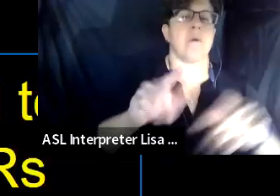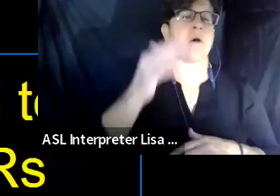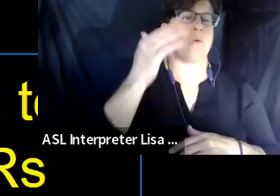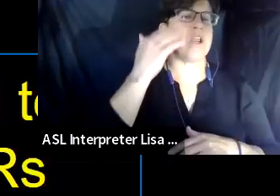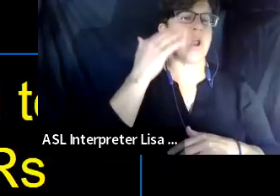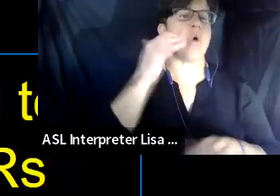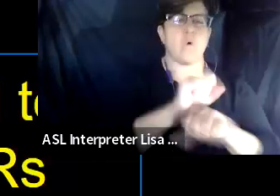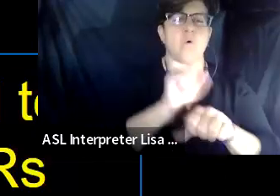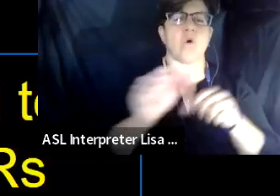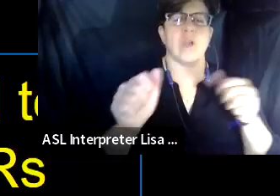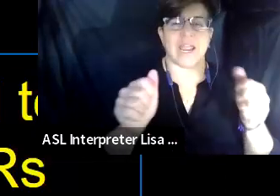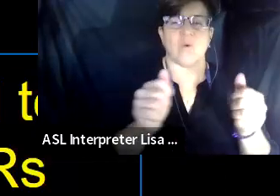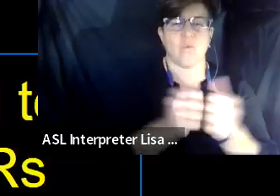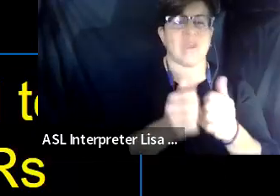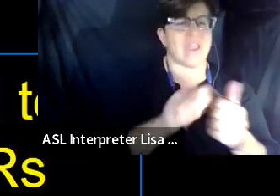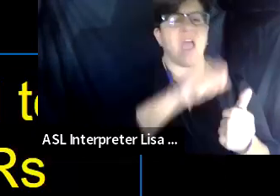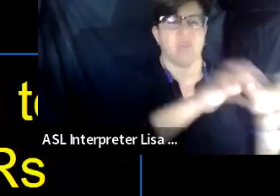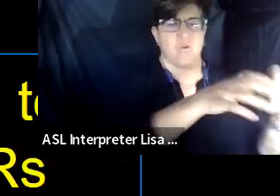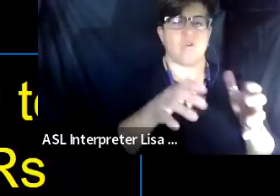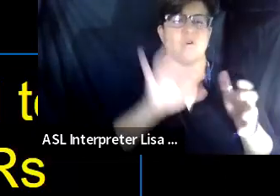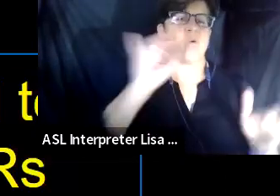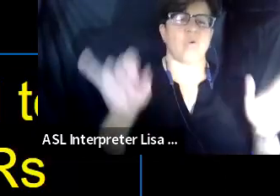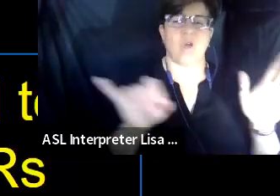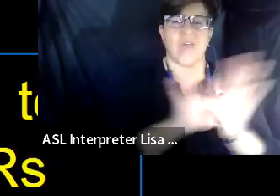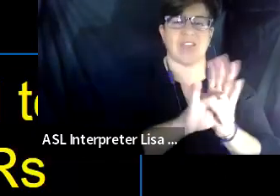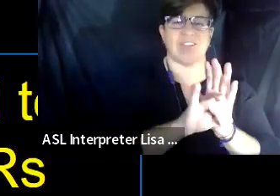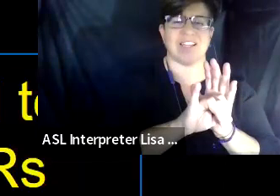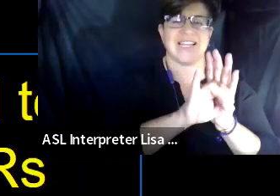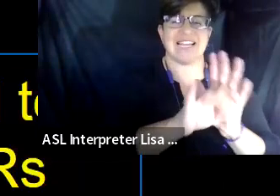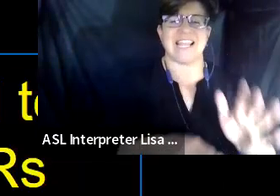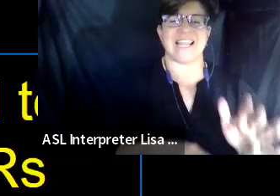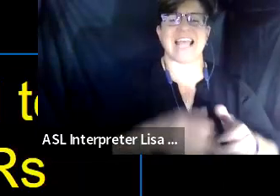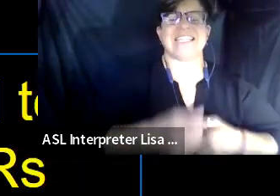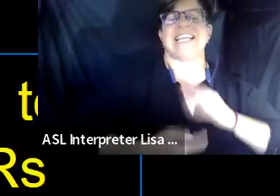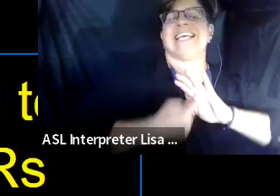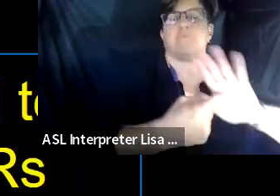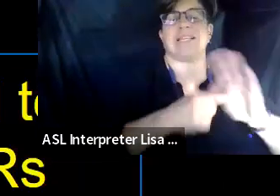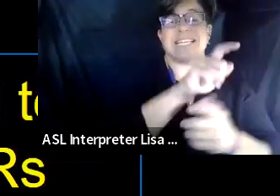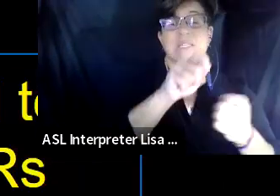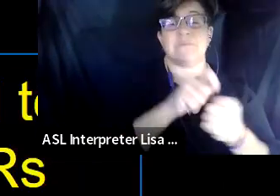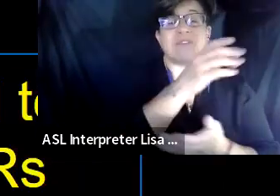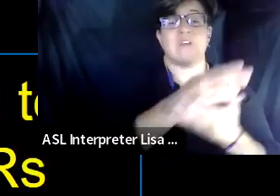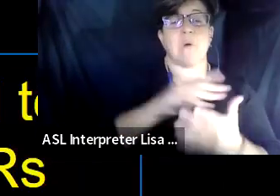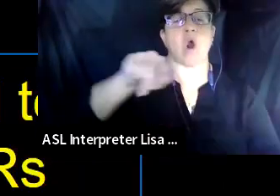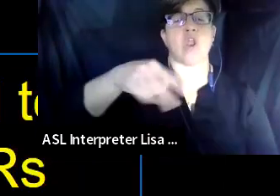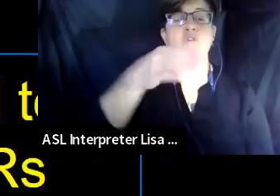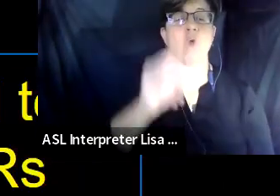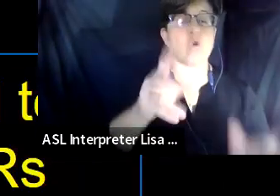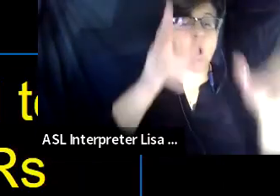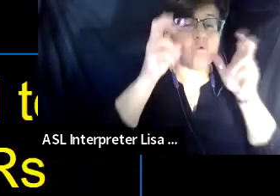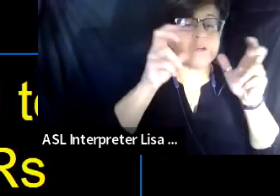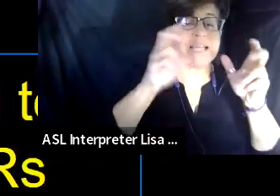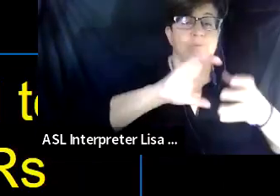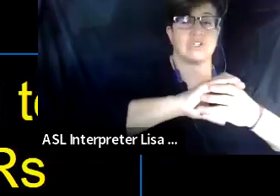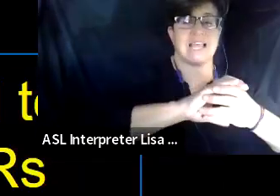with Carlo Rivolta, we identified that it is expressed in a specific part of the photoreceptor cell. This part is called the cilia,